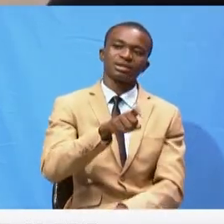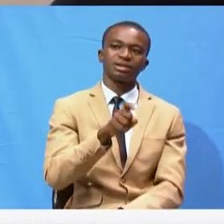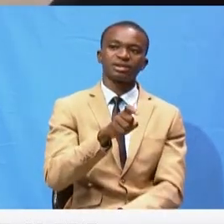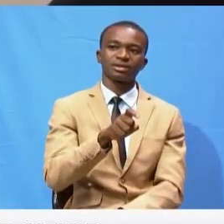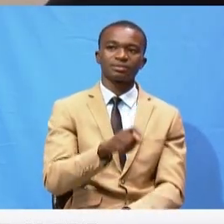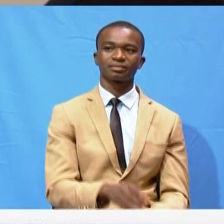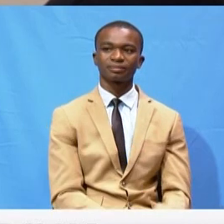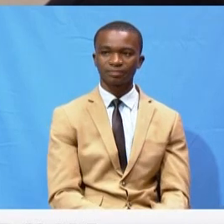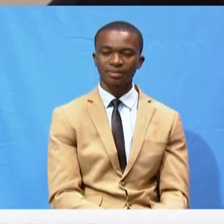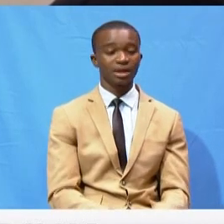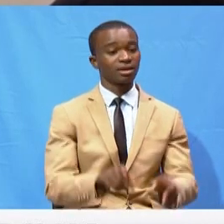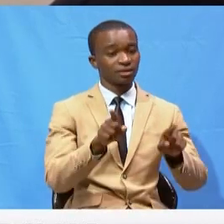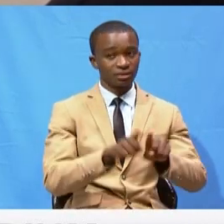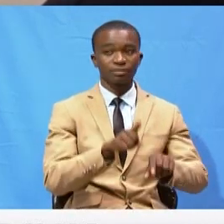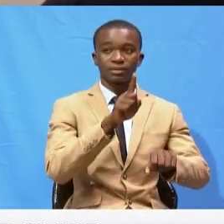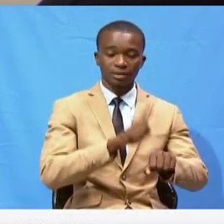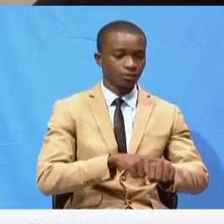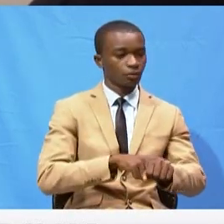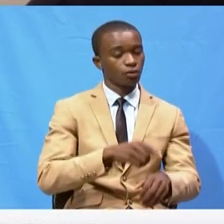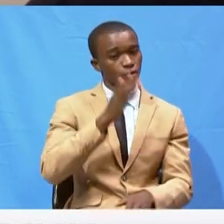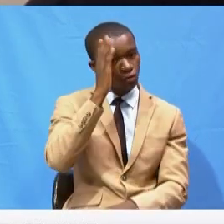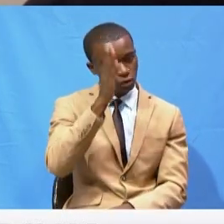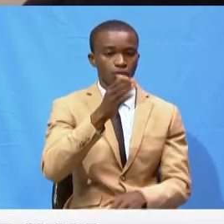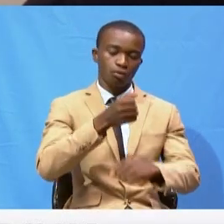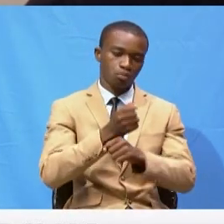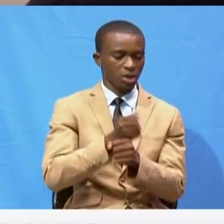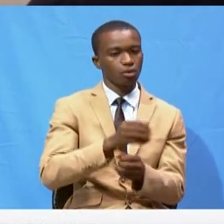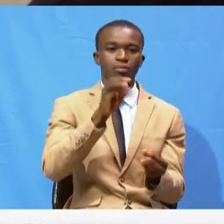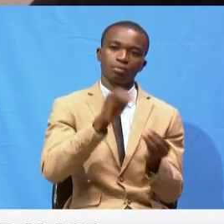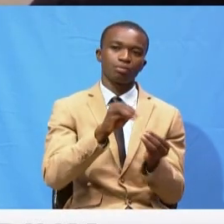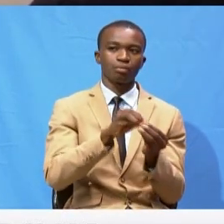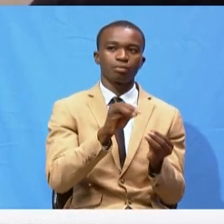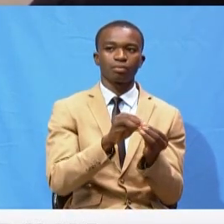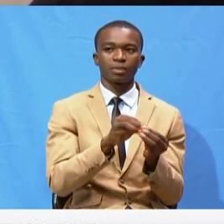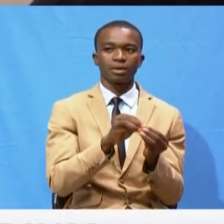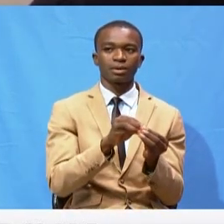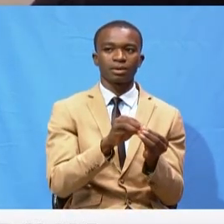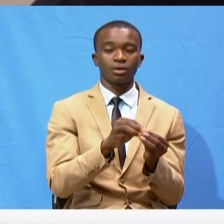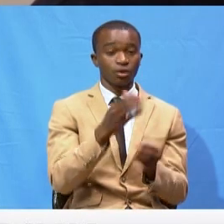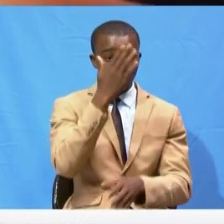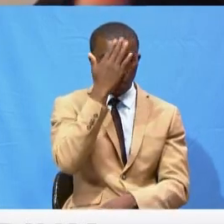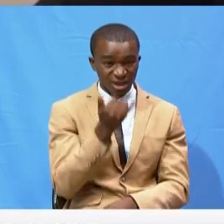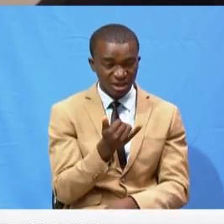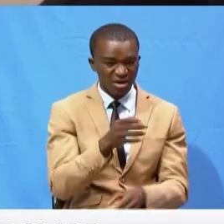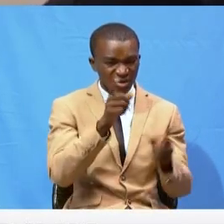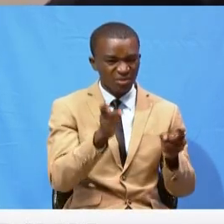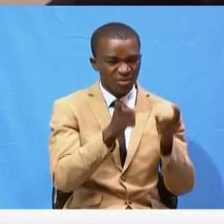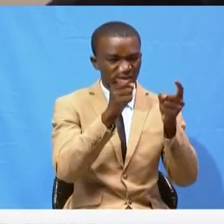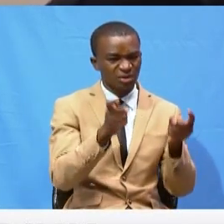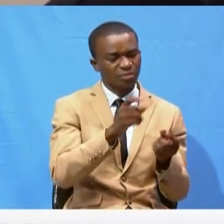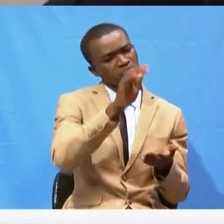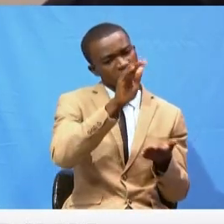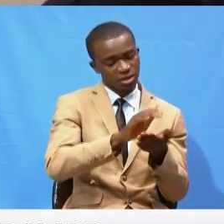the same get taken, we can still make a lot from it and see how we can actually alleviate or add to the